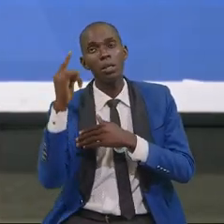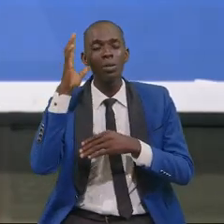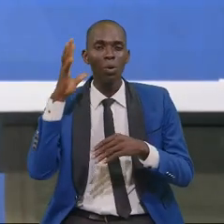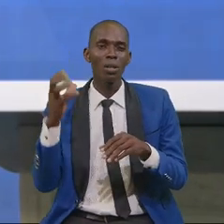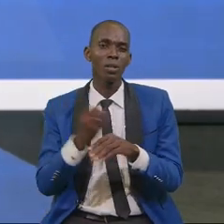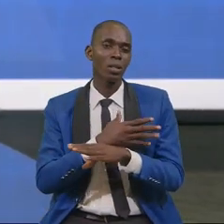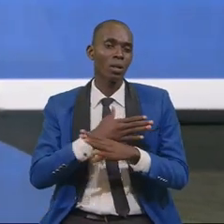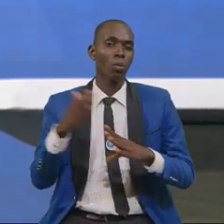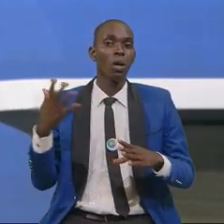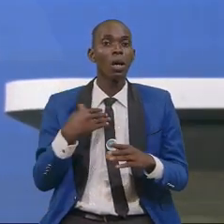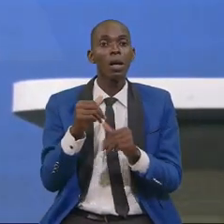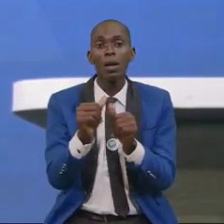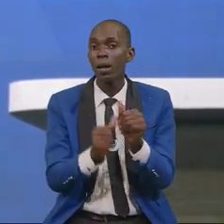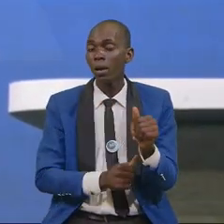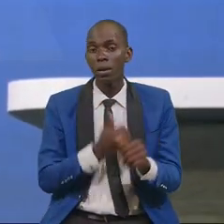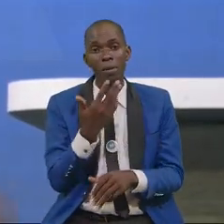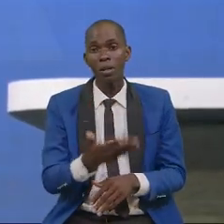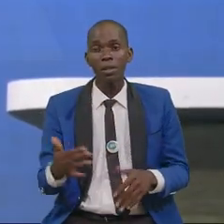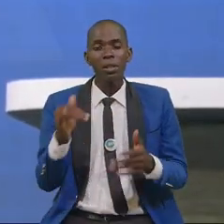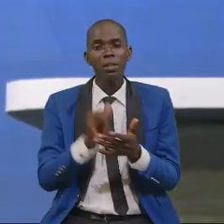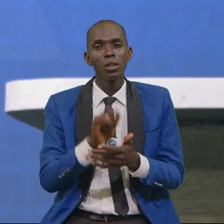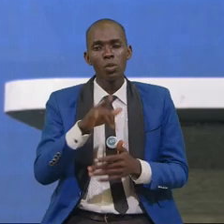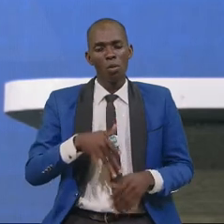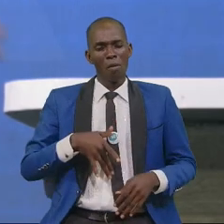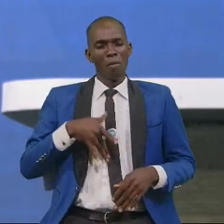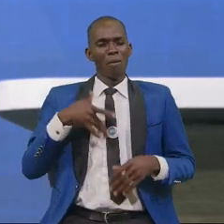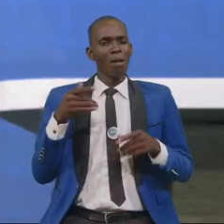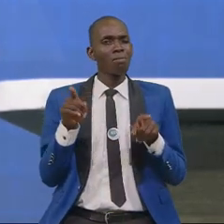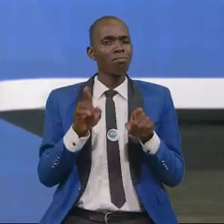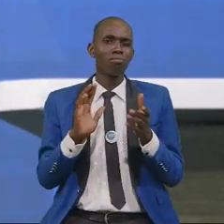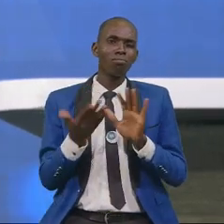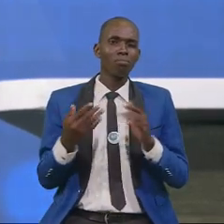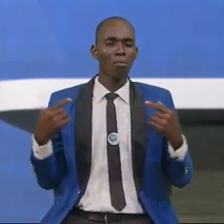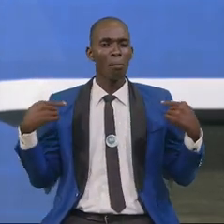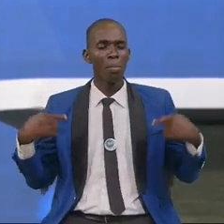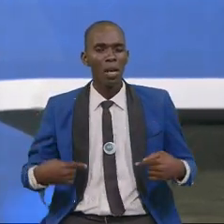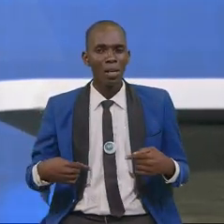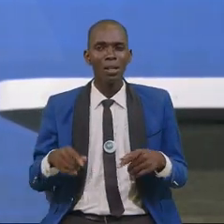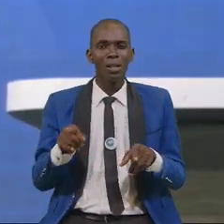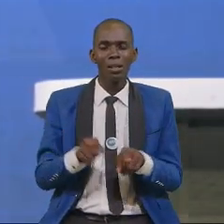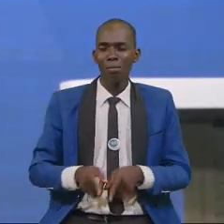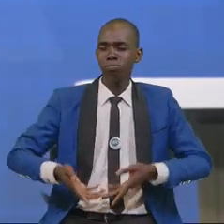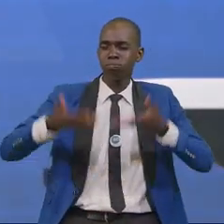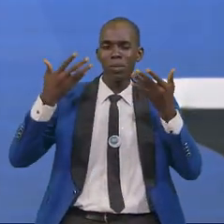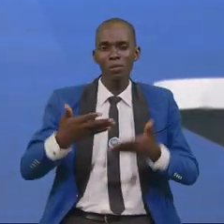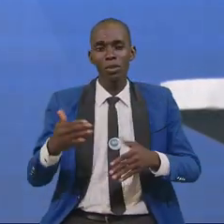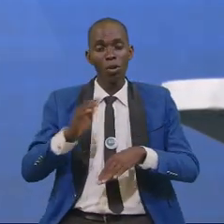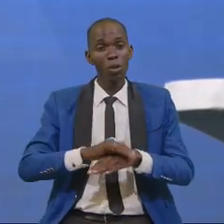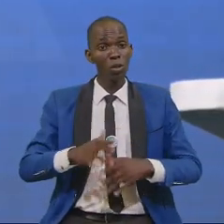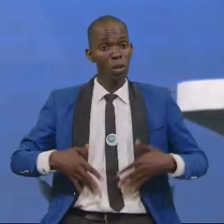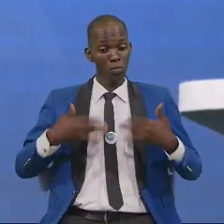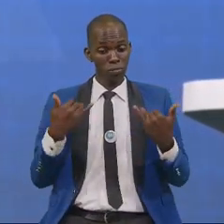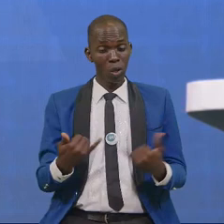and everything that you feel like pain, like a load upon your life tonight, the